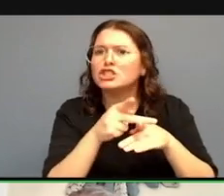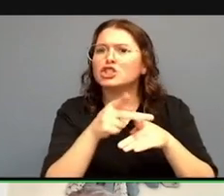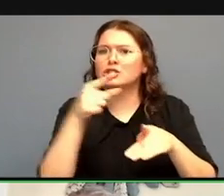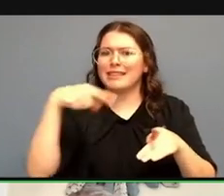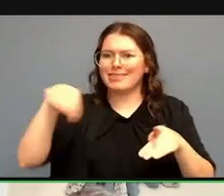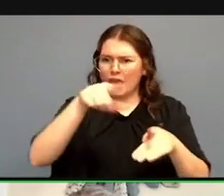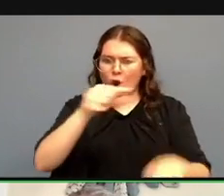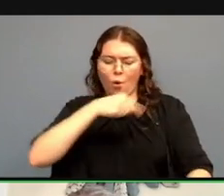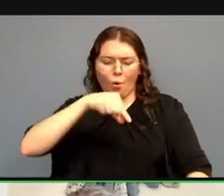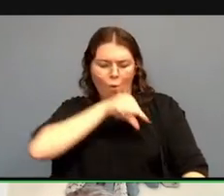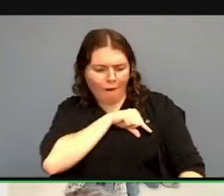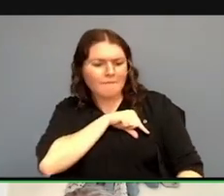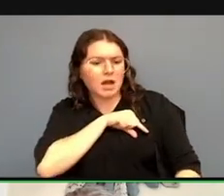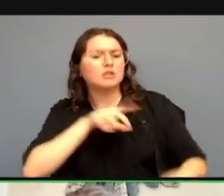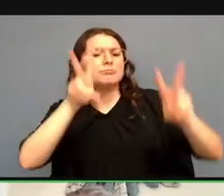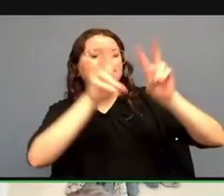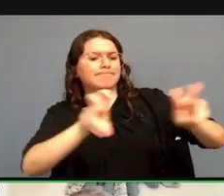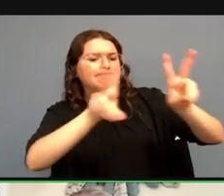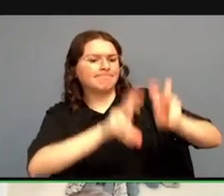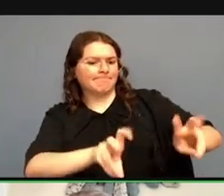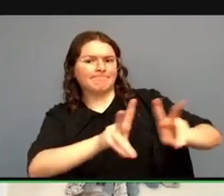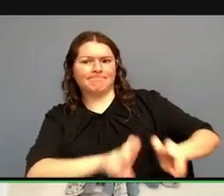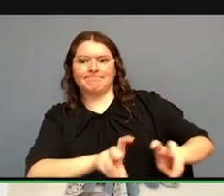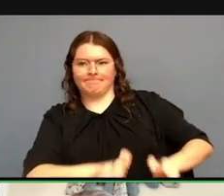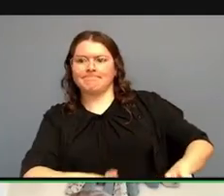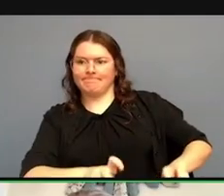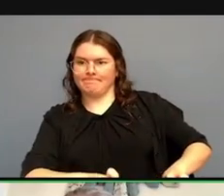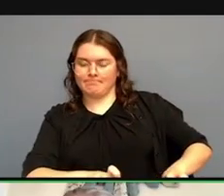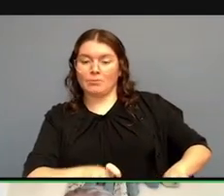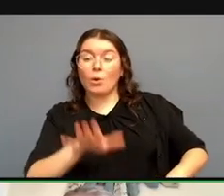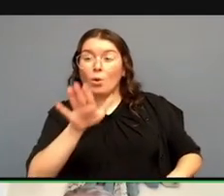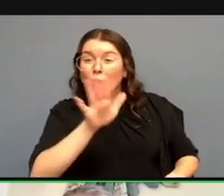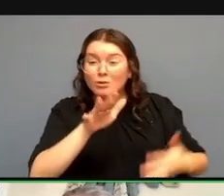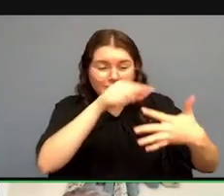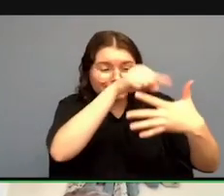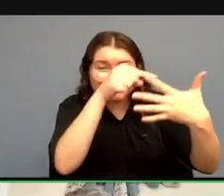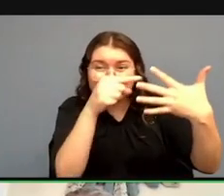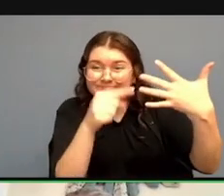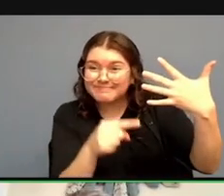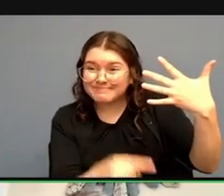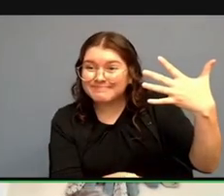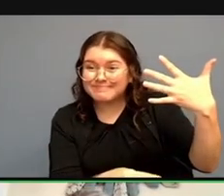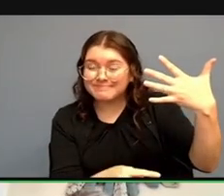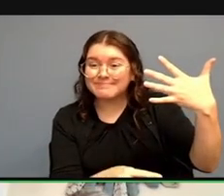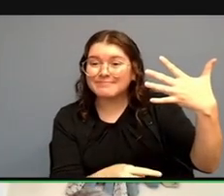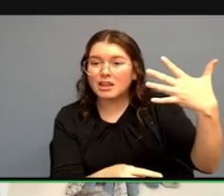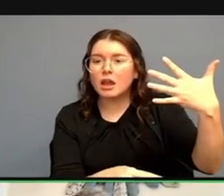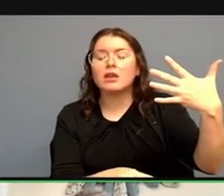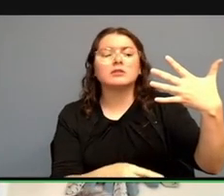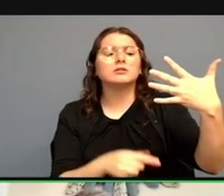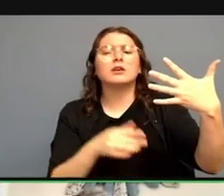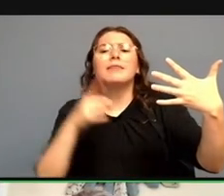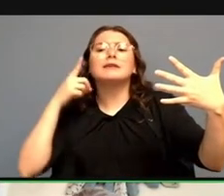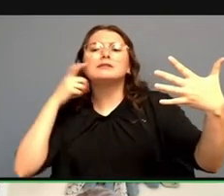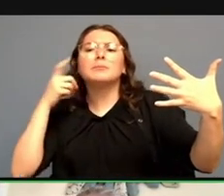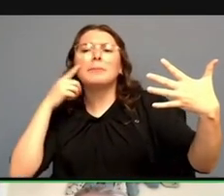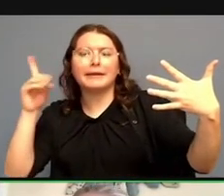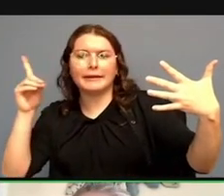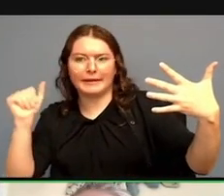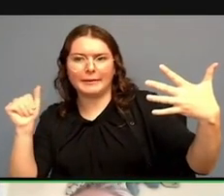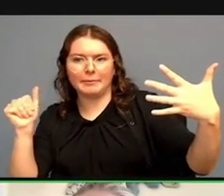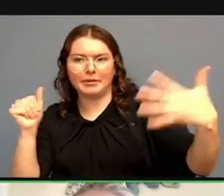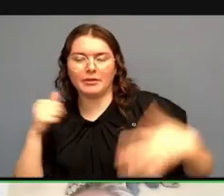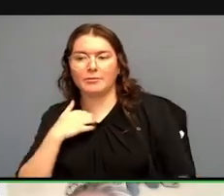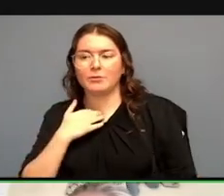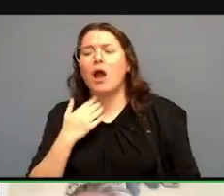to assess in those areas. And those areas are aligned with all of the areas of suspected disability. And I'm going to talk